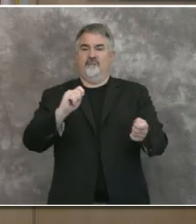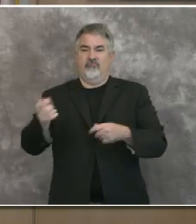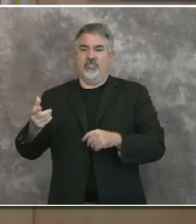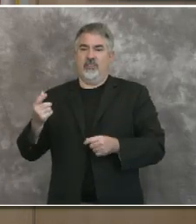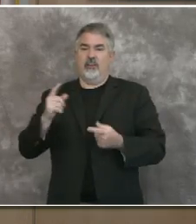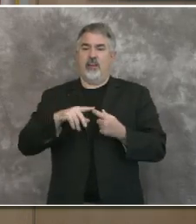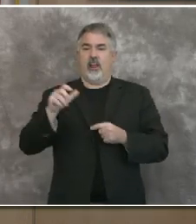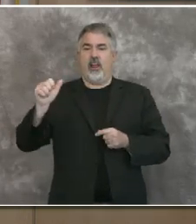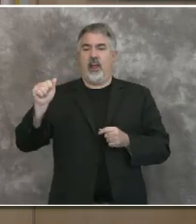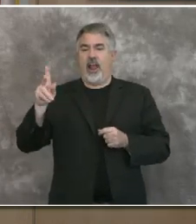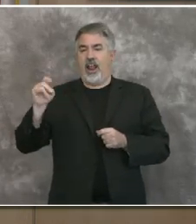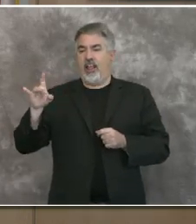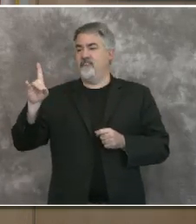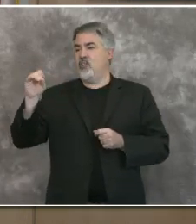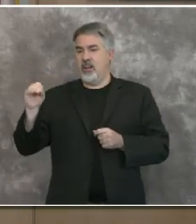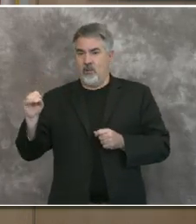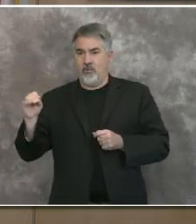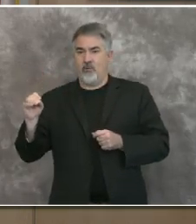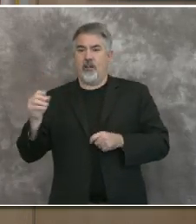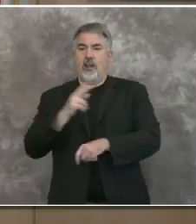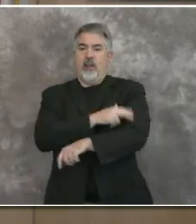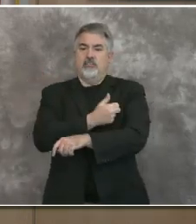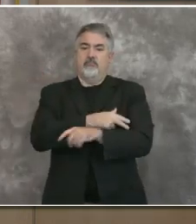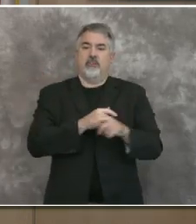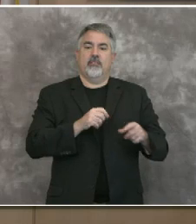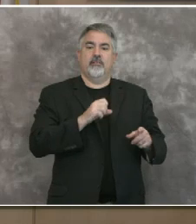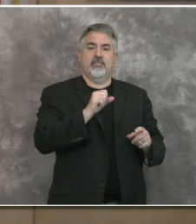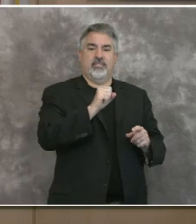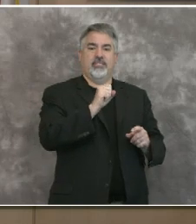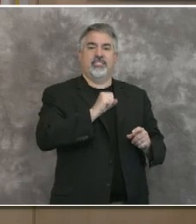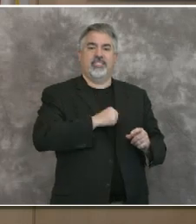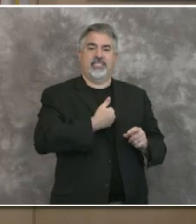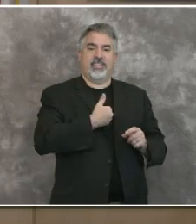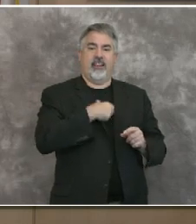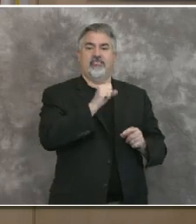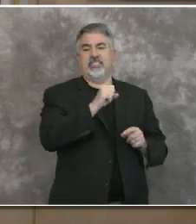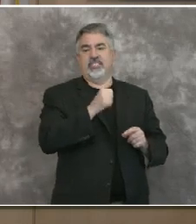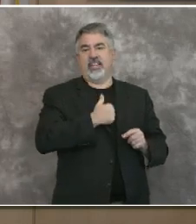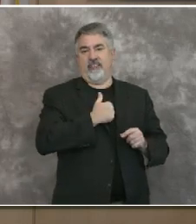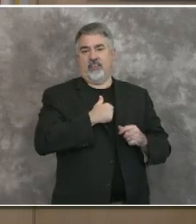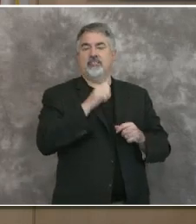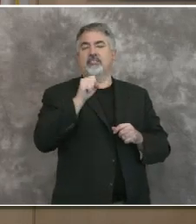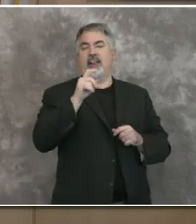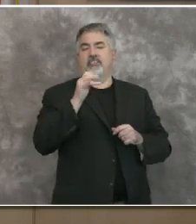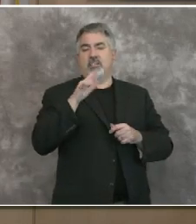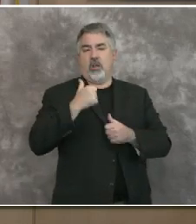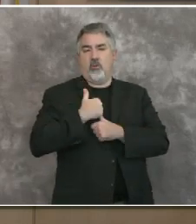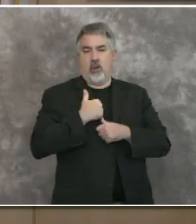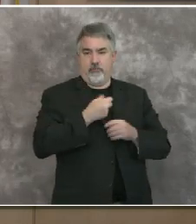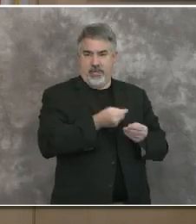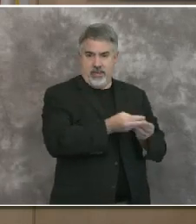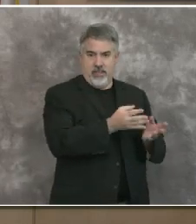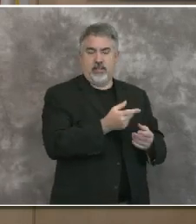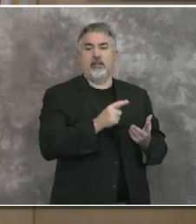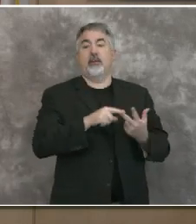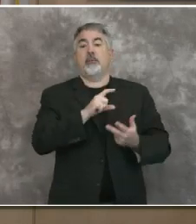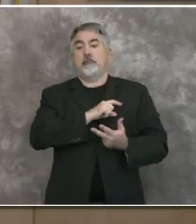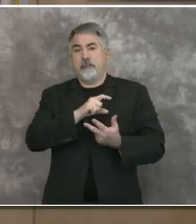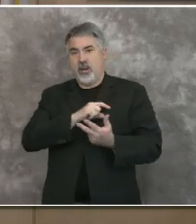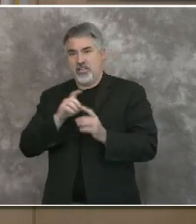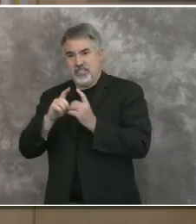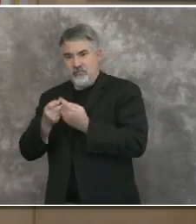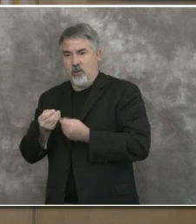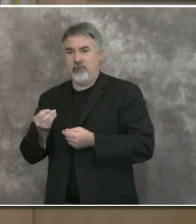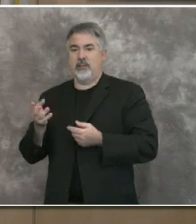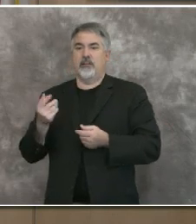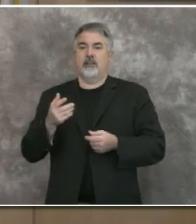the Salvation Army, our own San Diego County Sheriff's Department, and the San Diego Police Department. They called their project Project